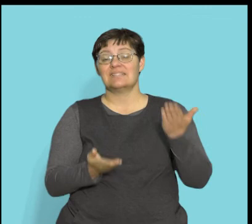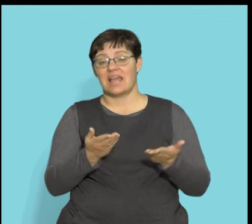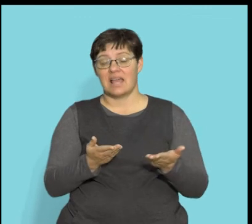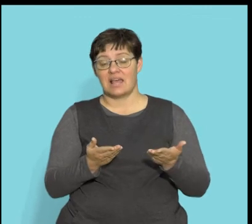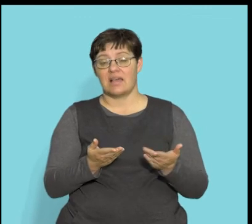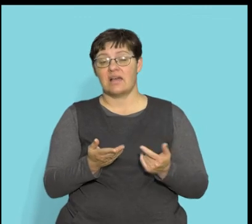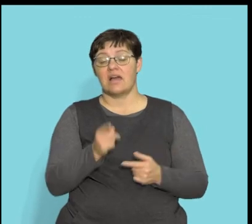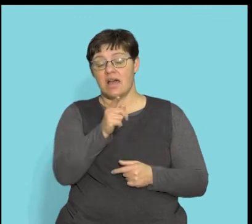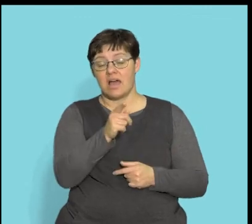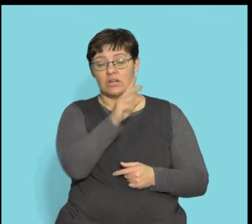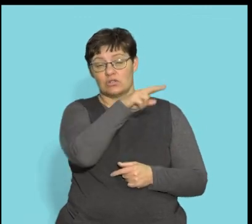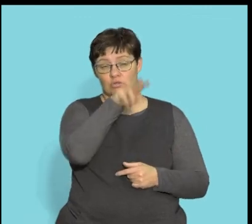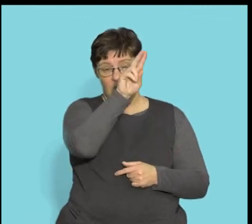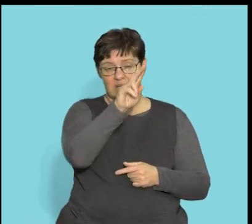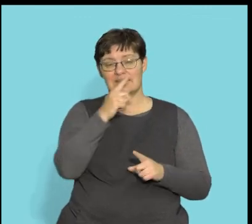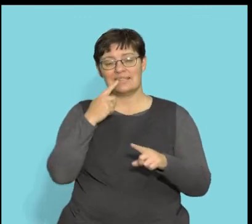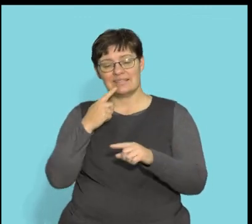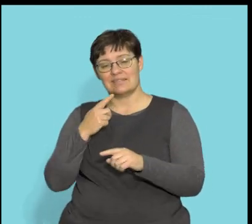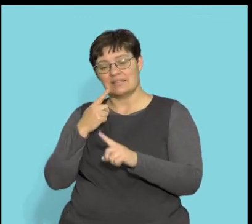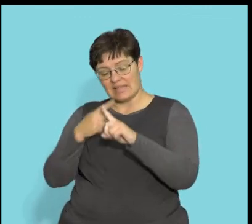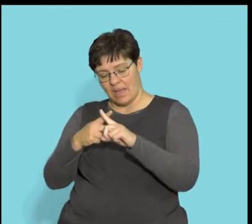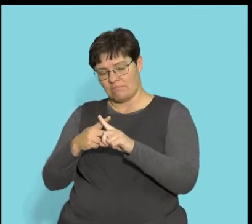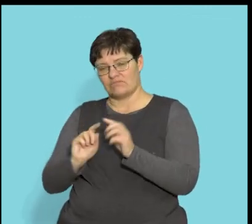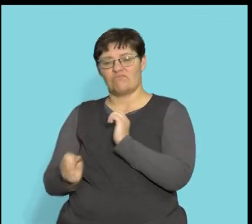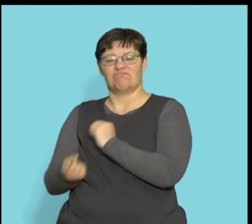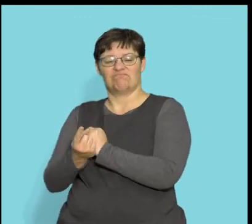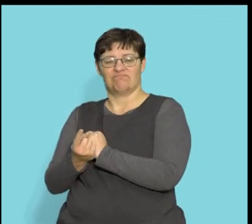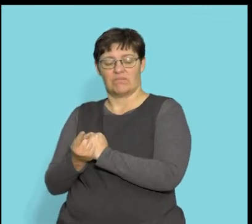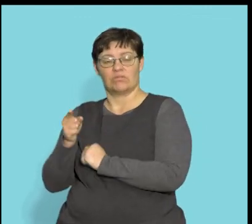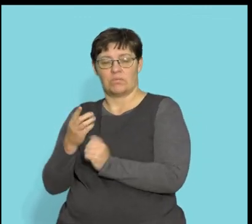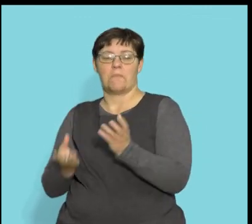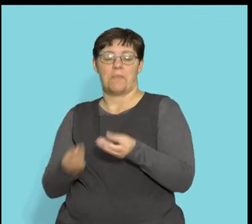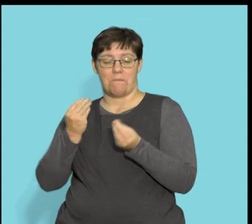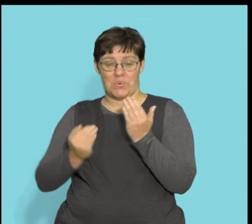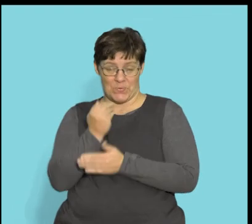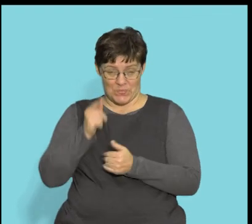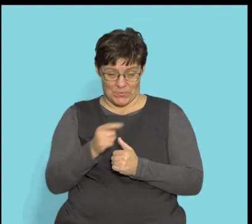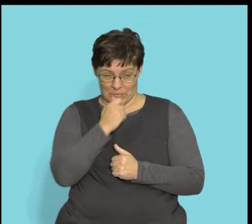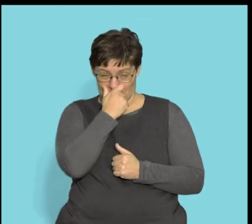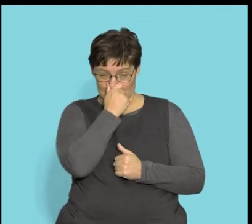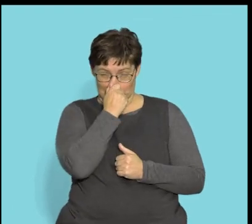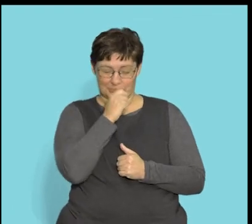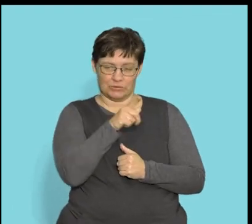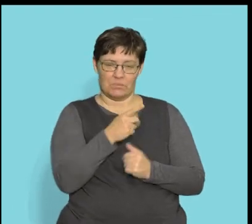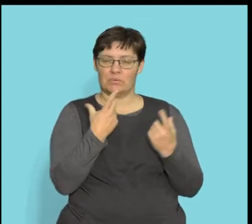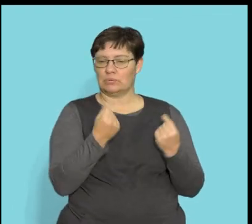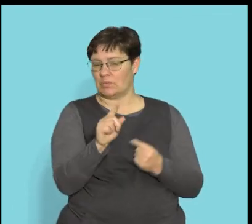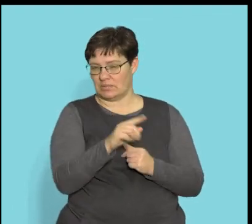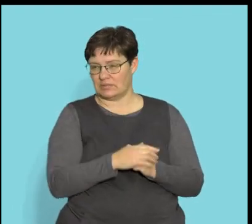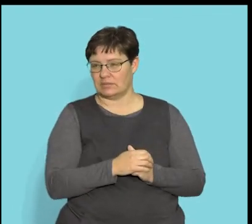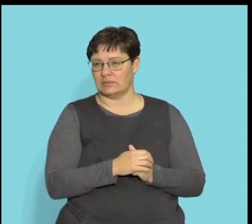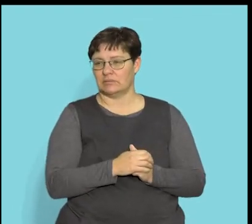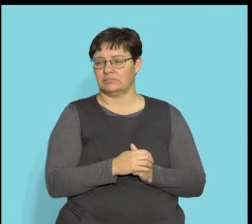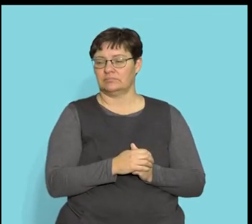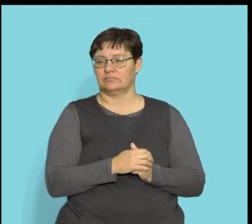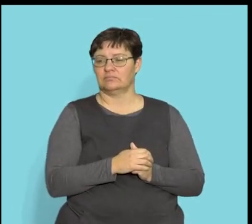scale factor squared times the original surface area to get to the new one. So the way that I'm going to